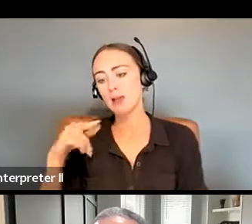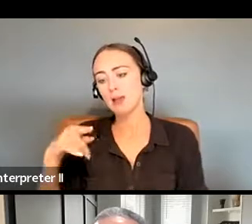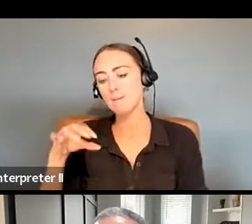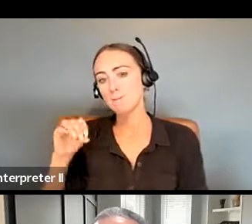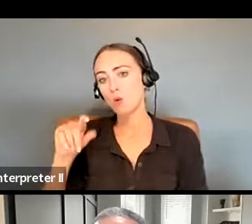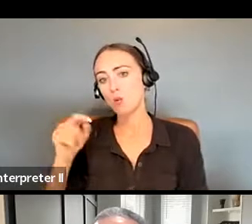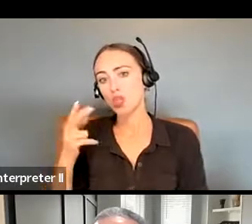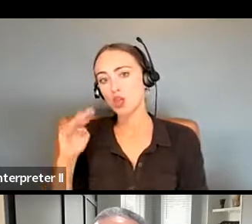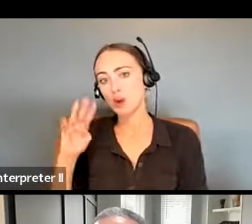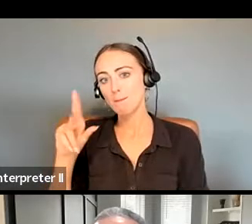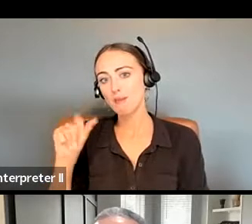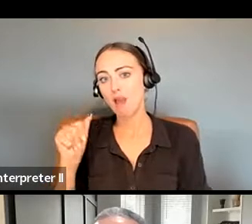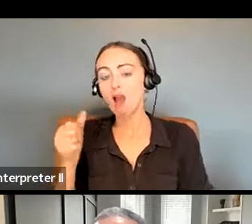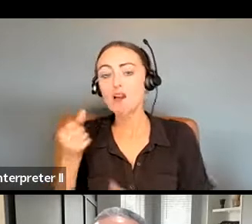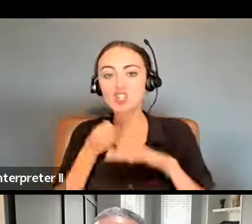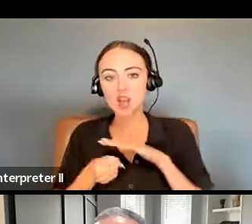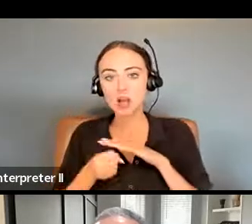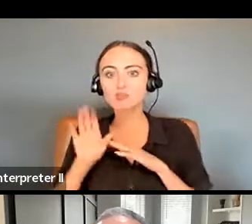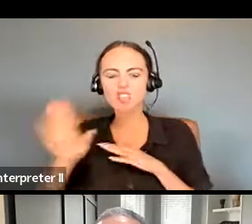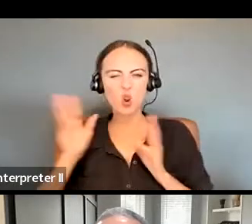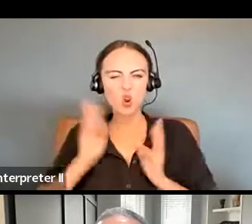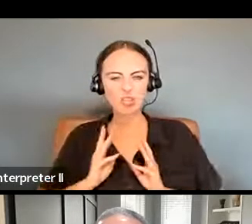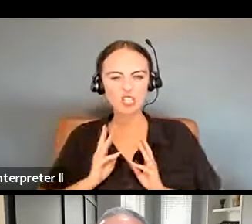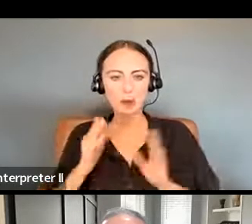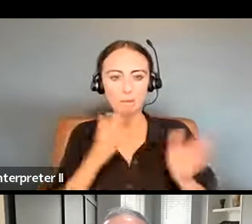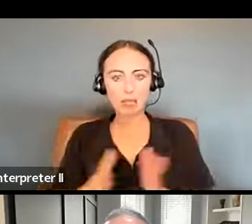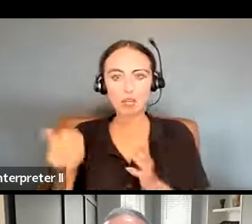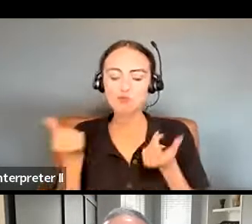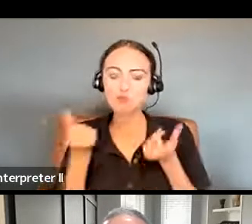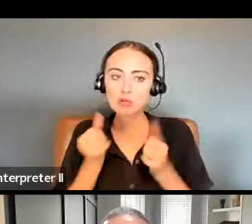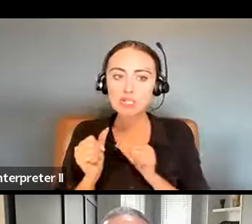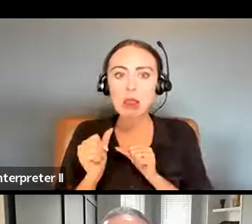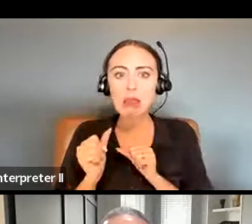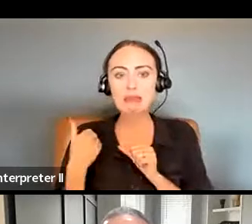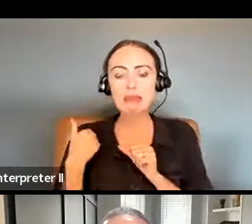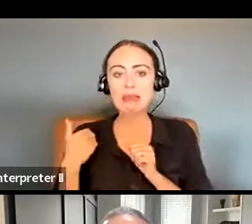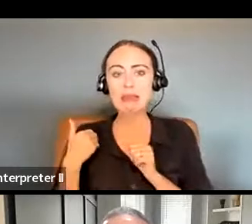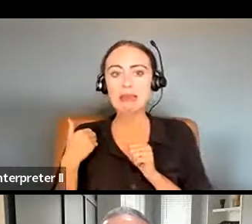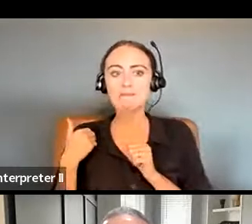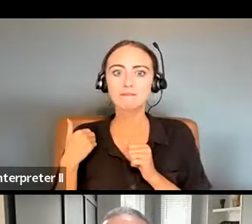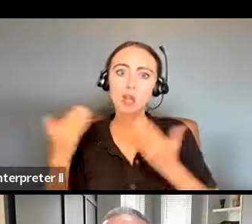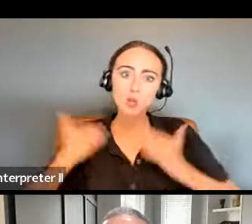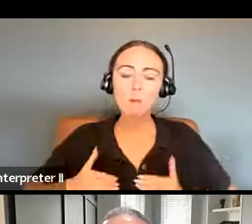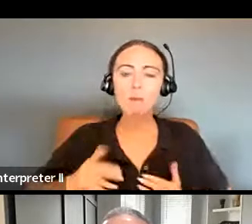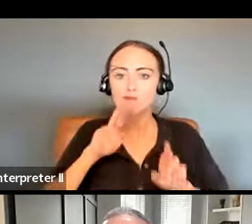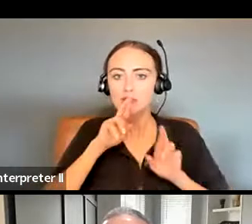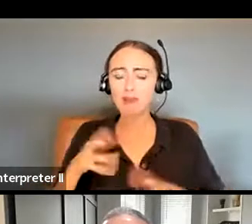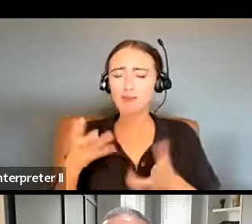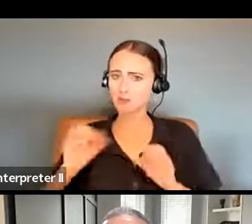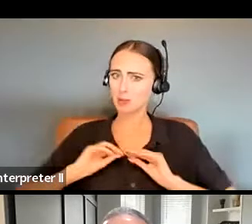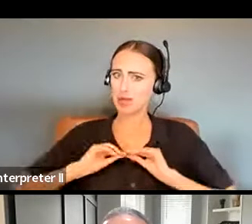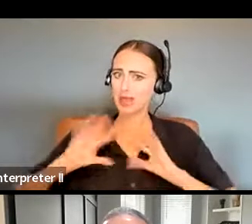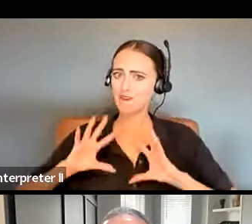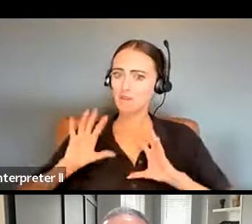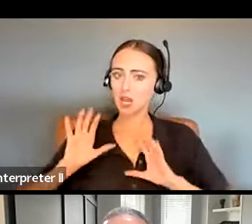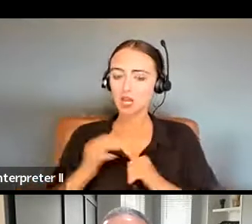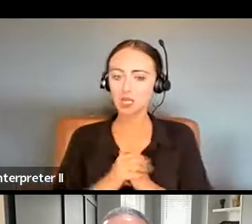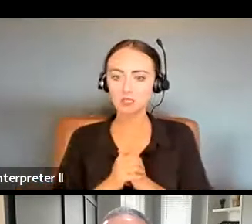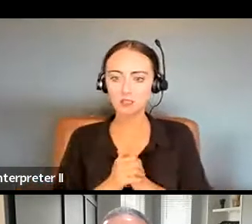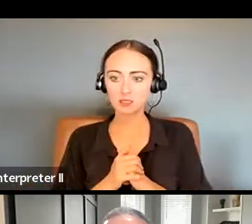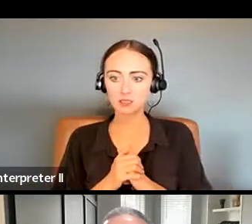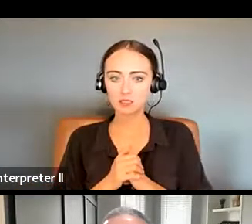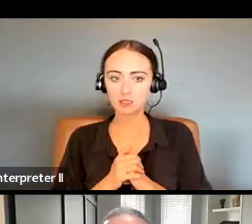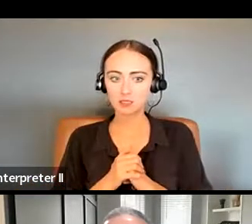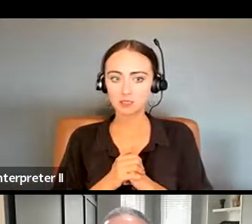winter plan. We are very much trying to stand up a humane response here. So I just want to clarify that because